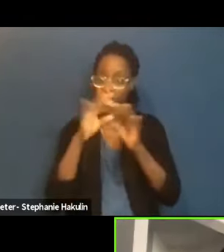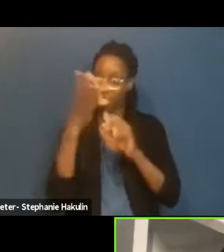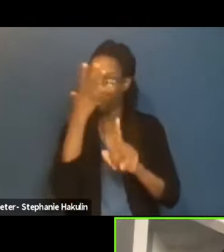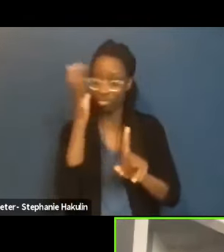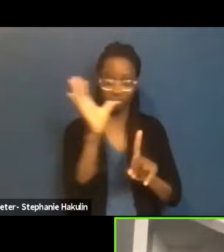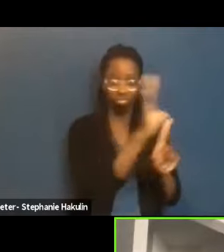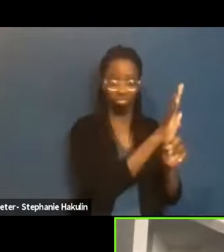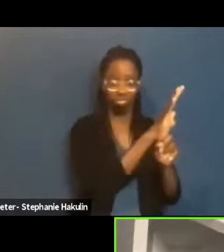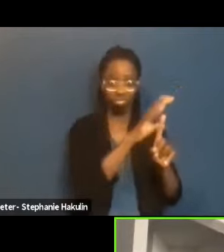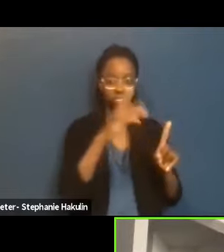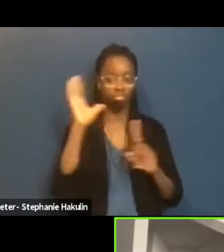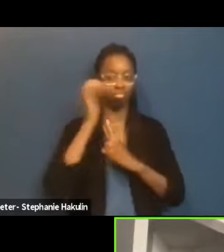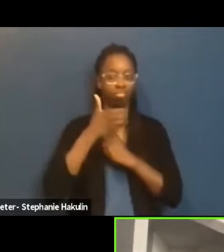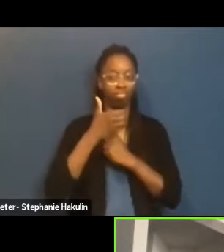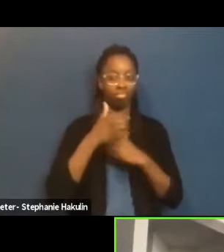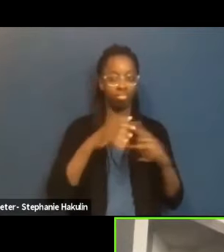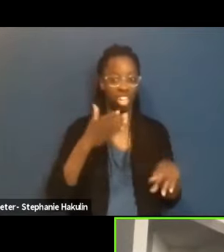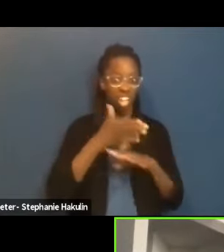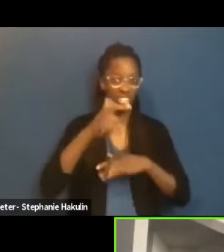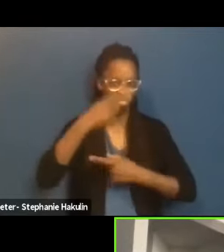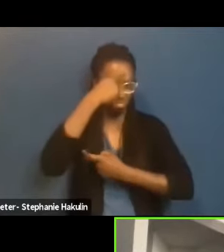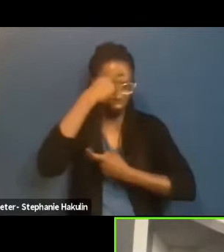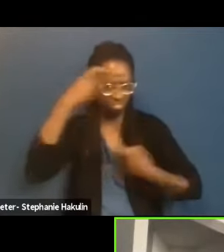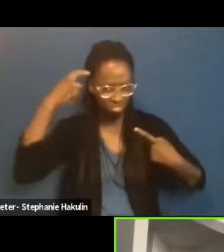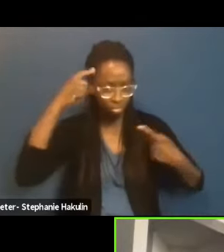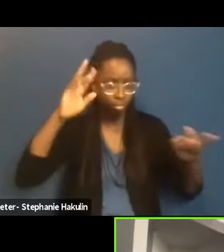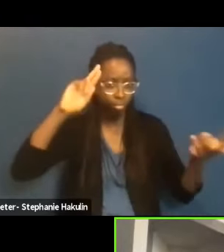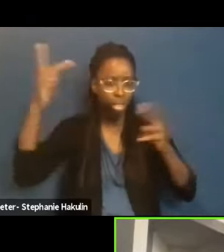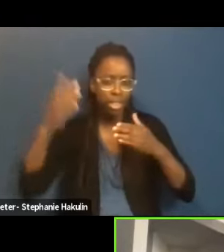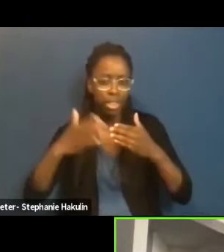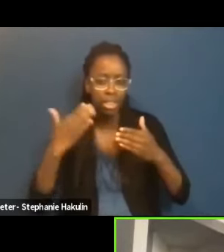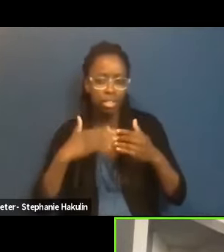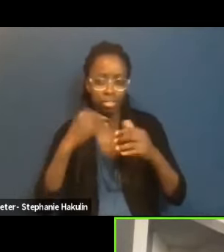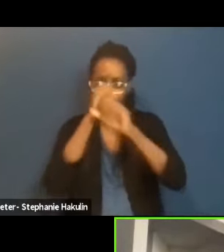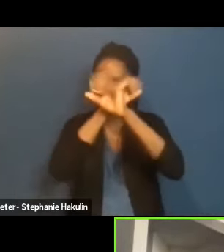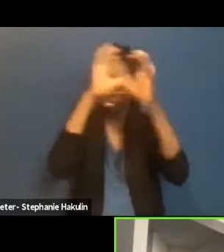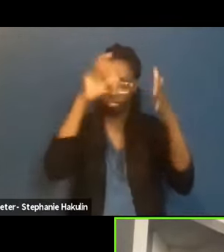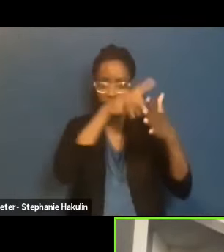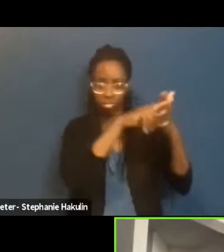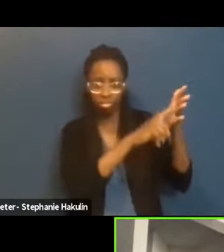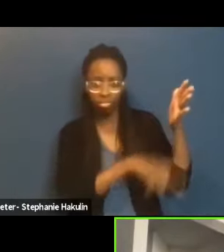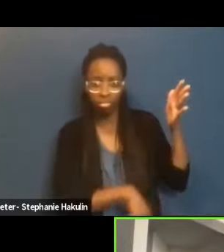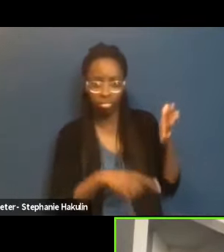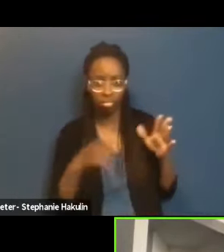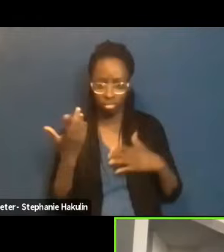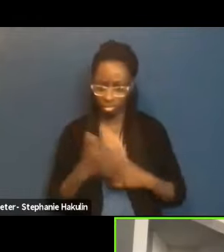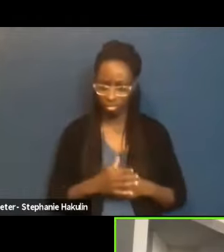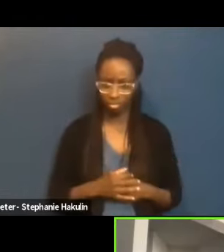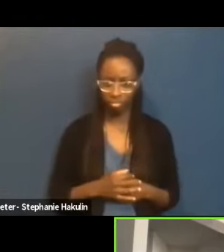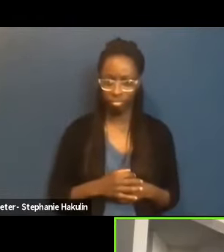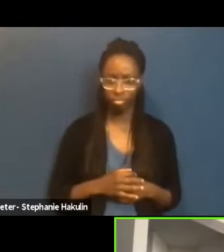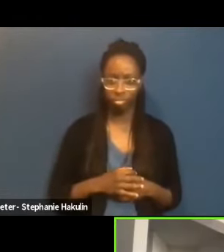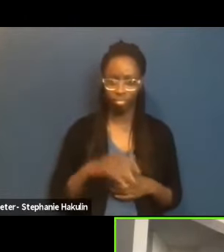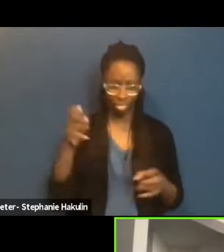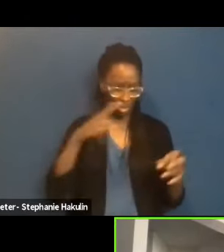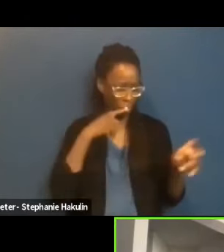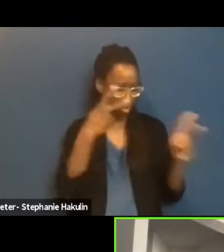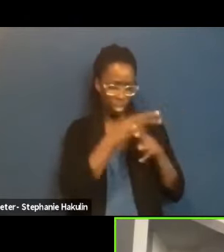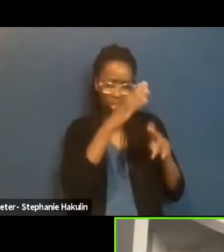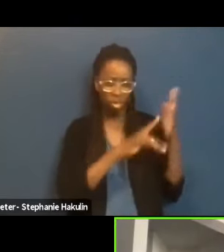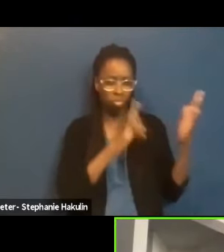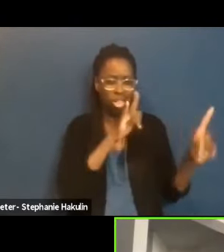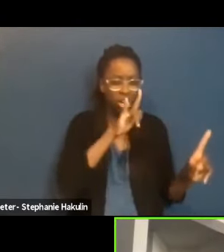he'll make it all okay. But what's the worth in loving a man who's lost his smile